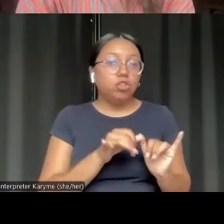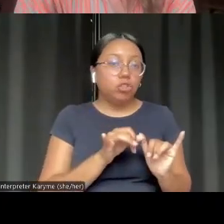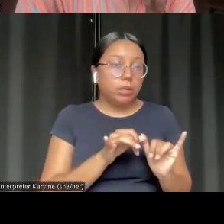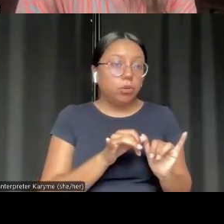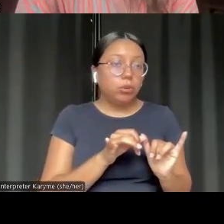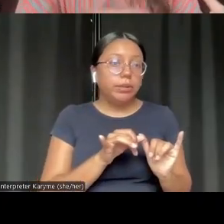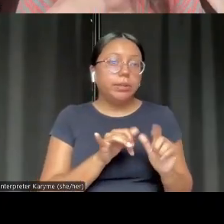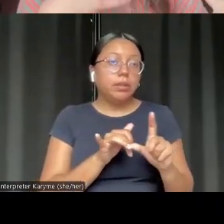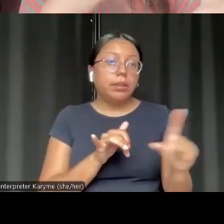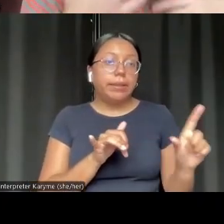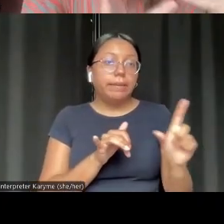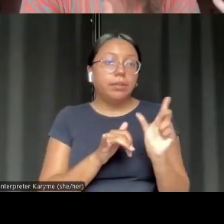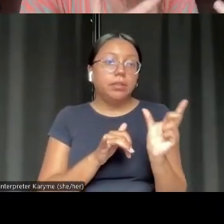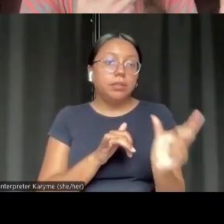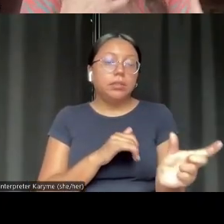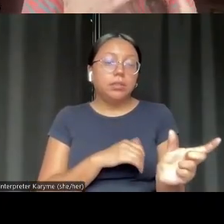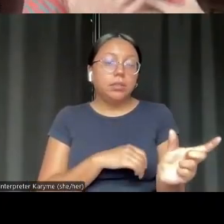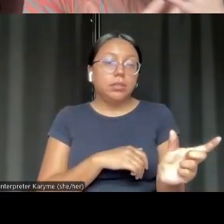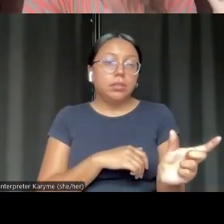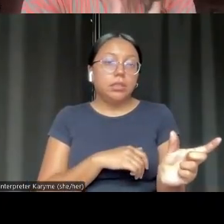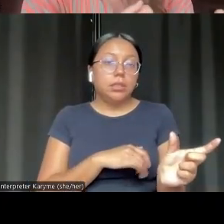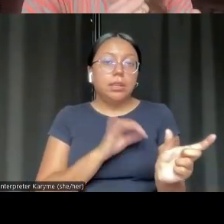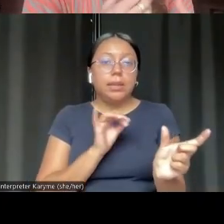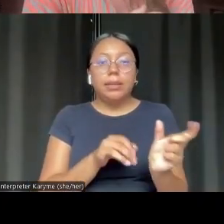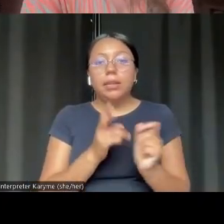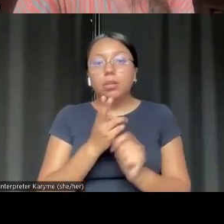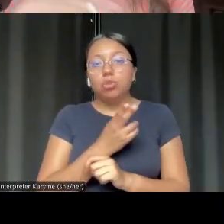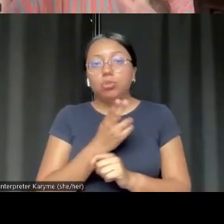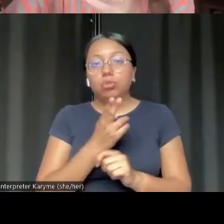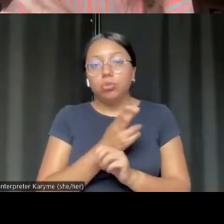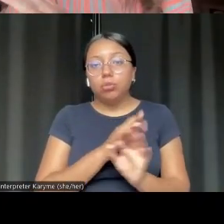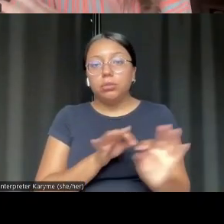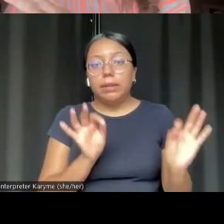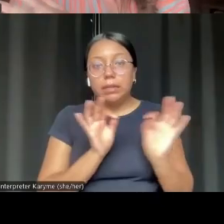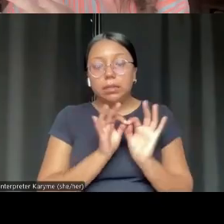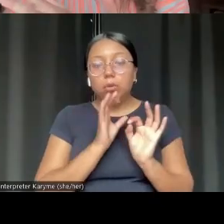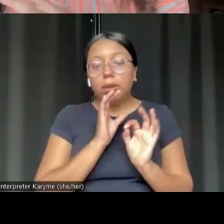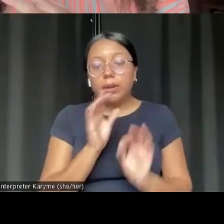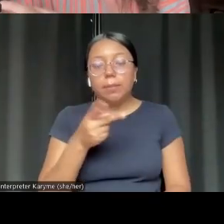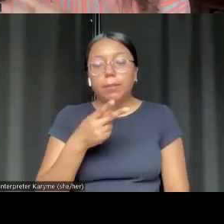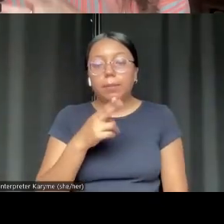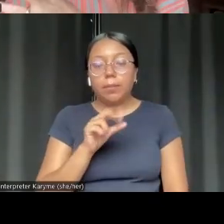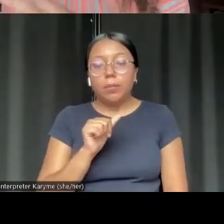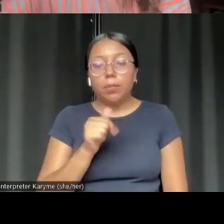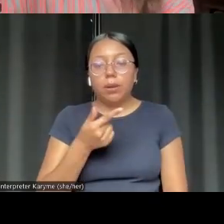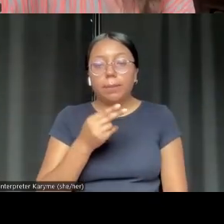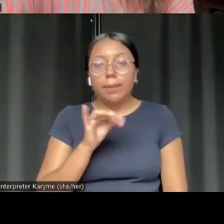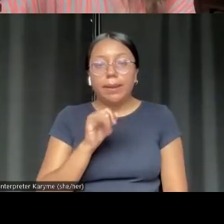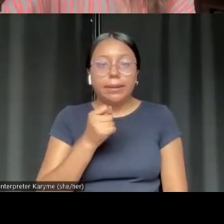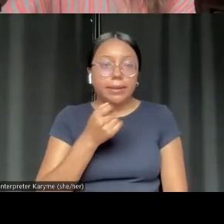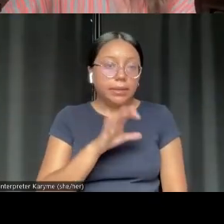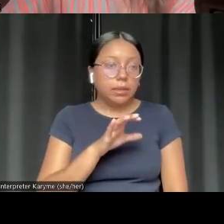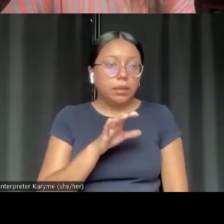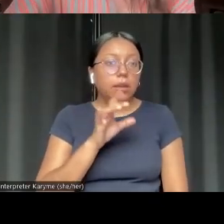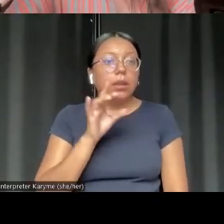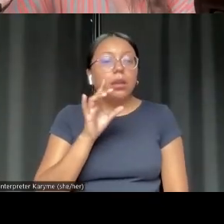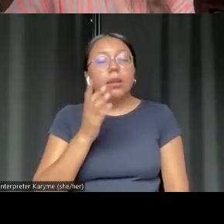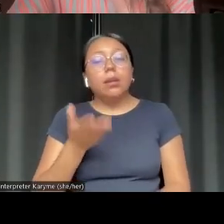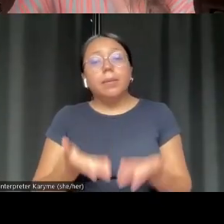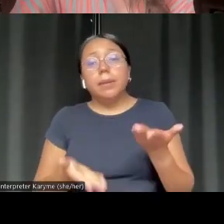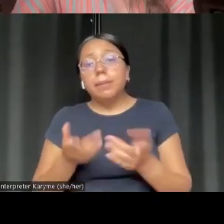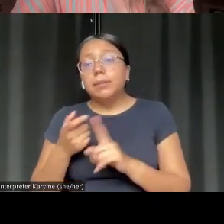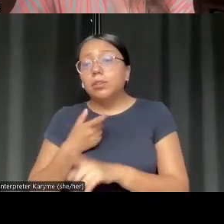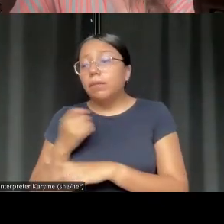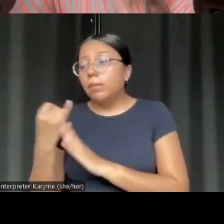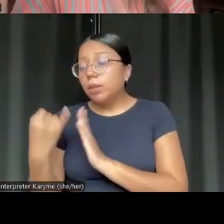slide, where that use value and the pragmatics are really important. You might, on the other hand, like me, come at it from the art kind